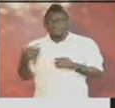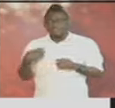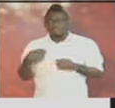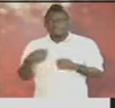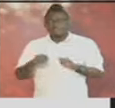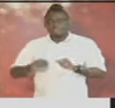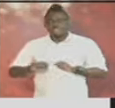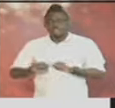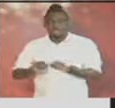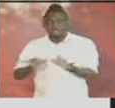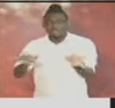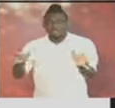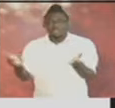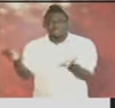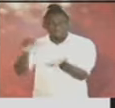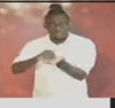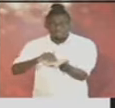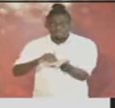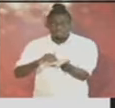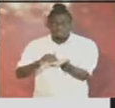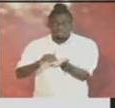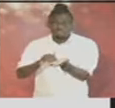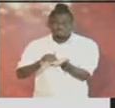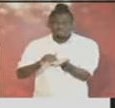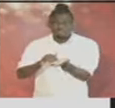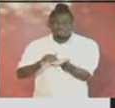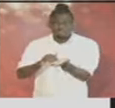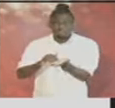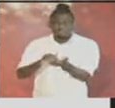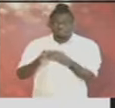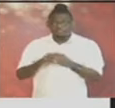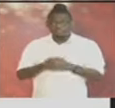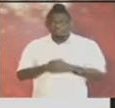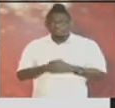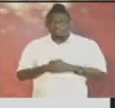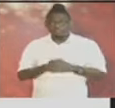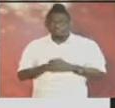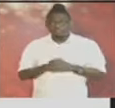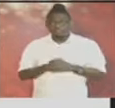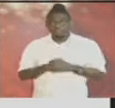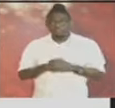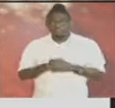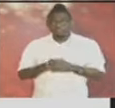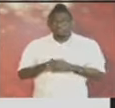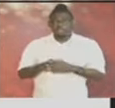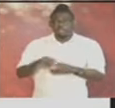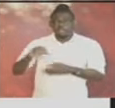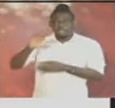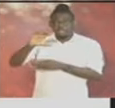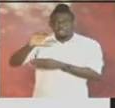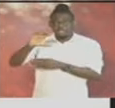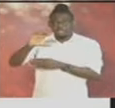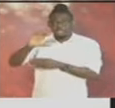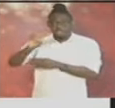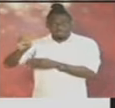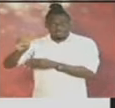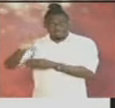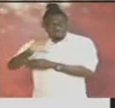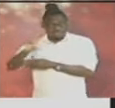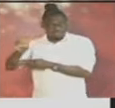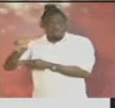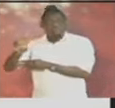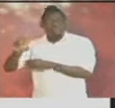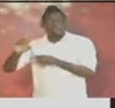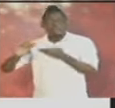County Carney in particular, and we see the general areas mentioned earlier, with the Chase Village, Karapi-Chima area, the cases being recorded